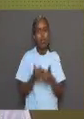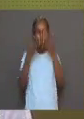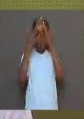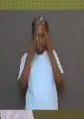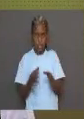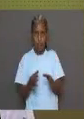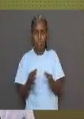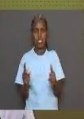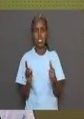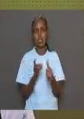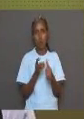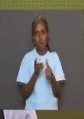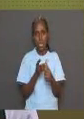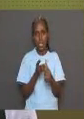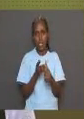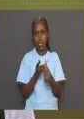the domain,